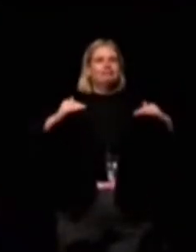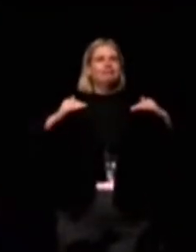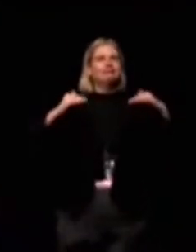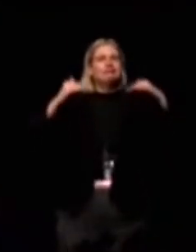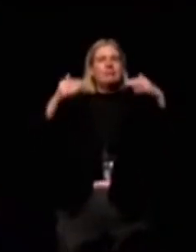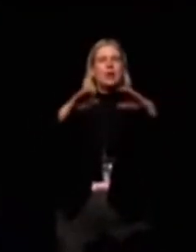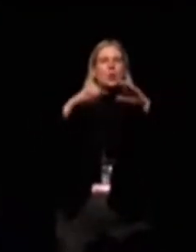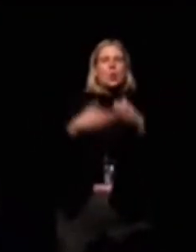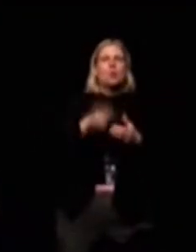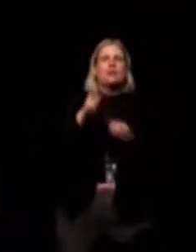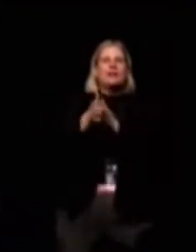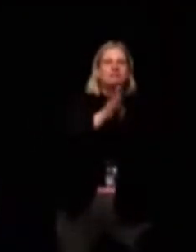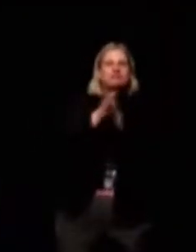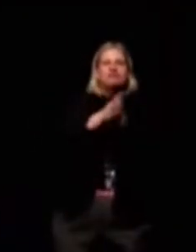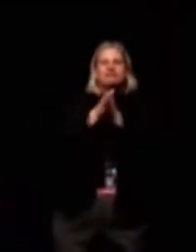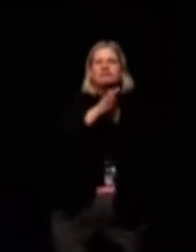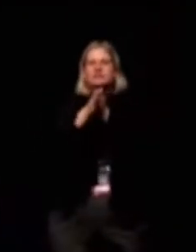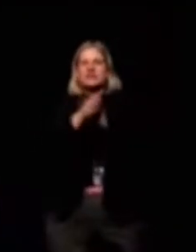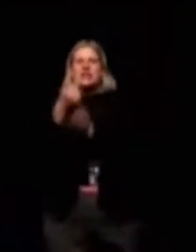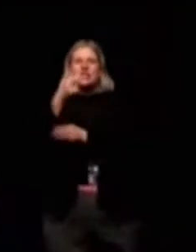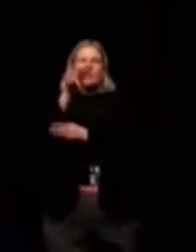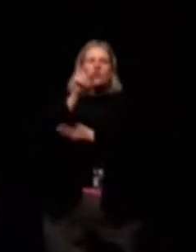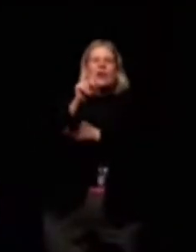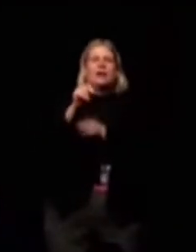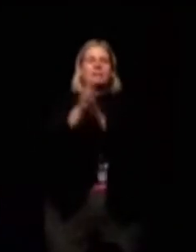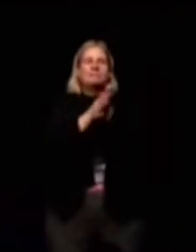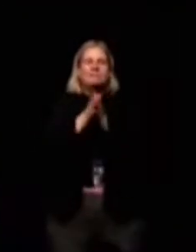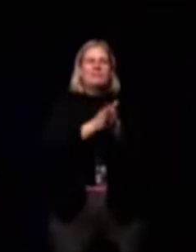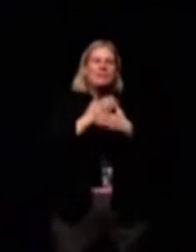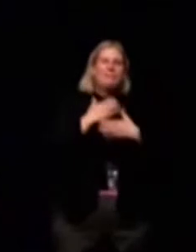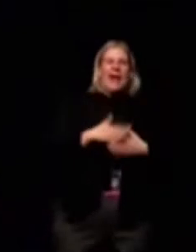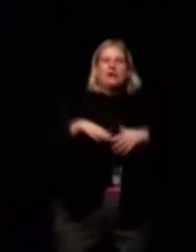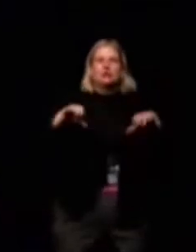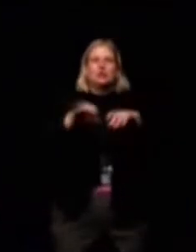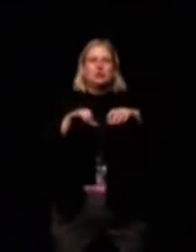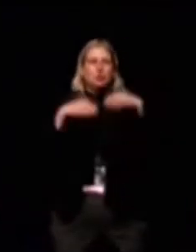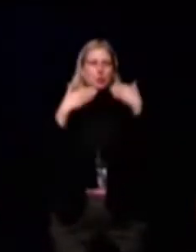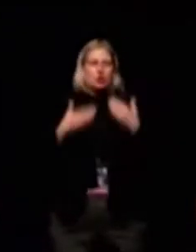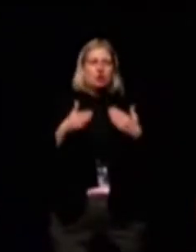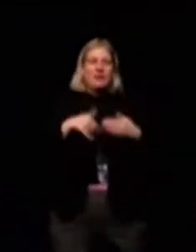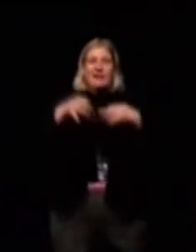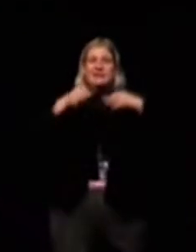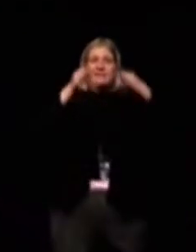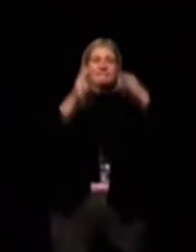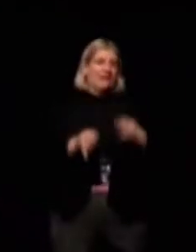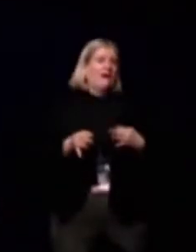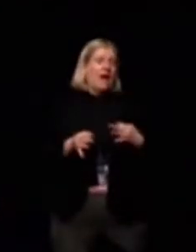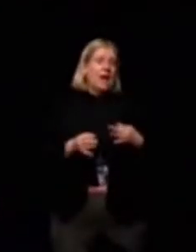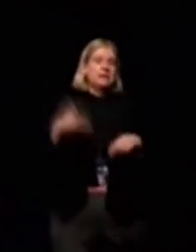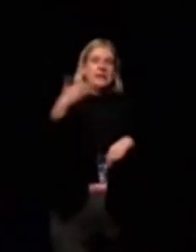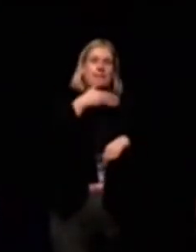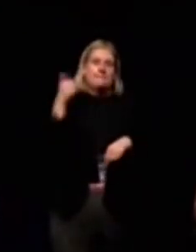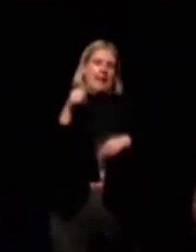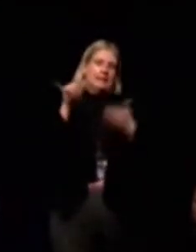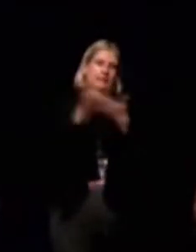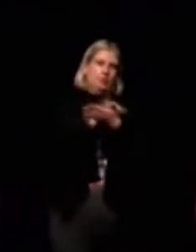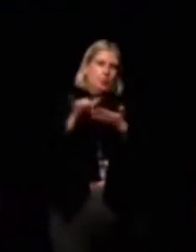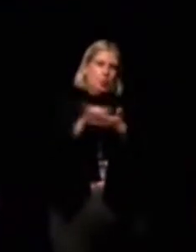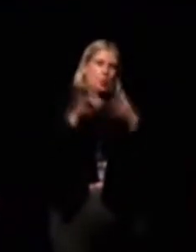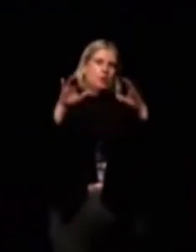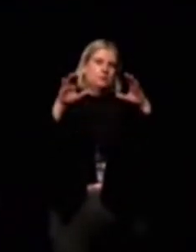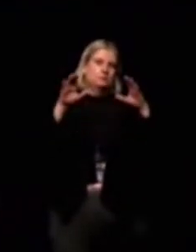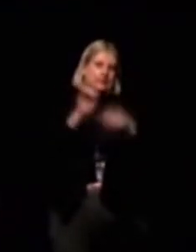by the same grit, the same perseverance, and the passion to do good that defines the very best of New York